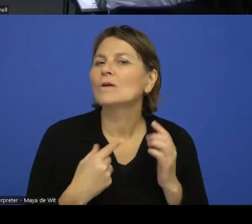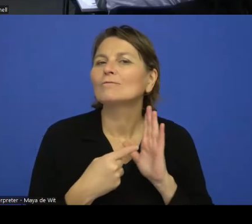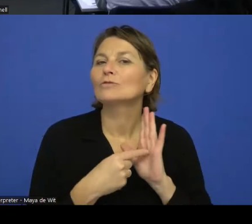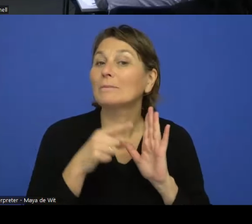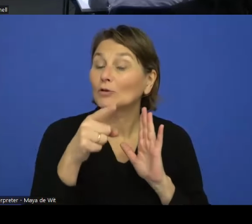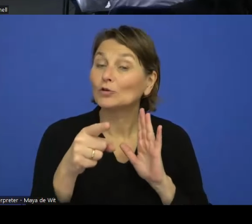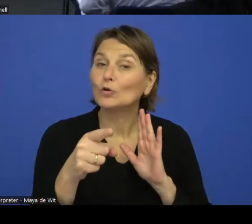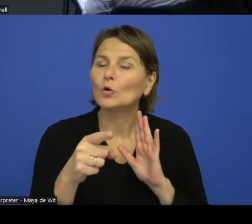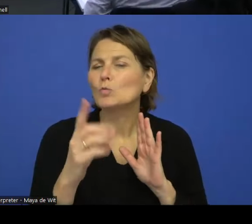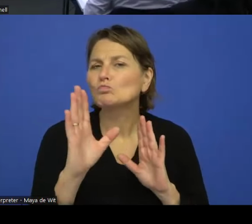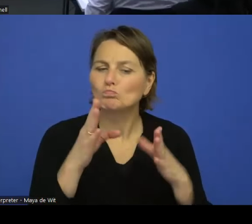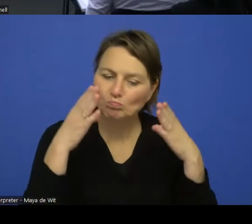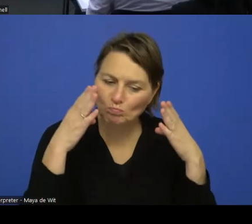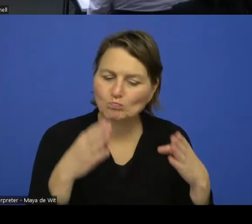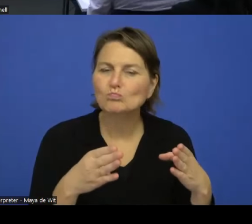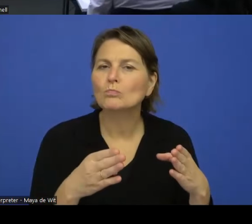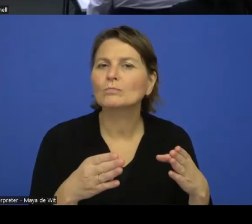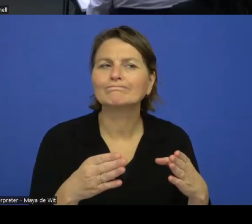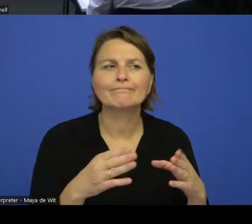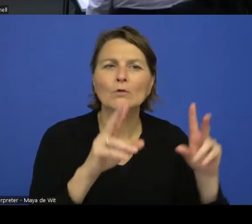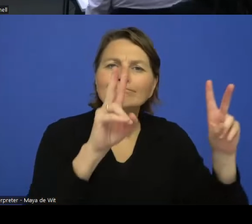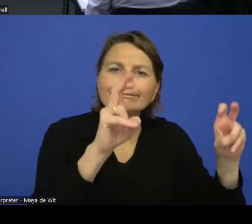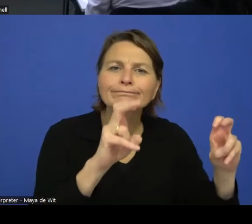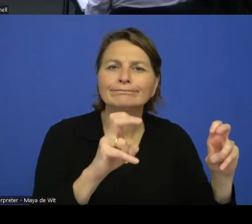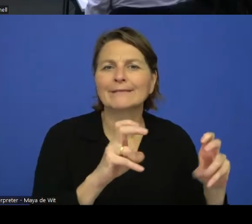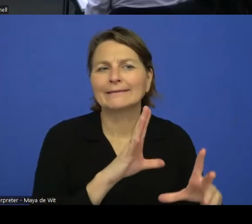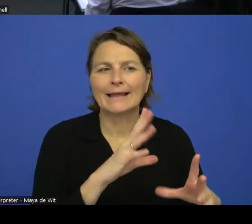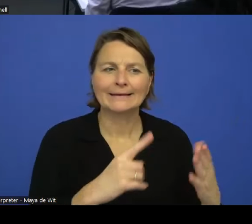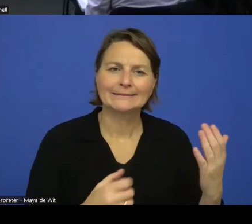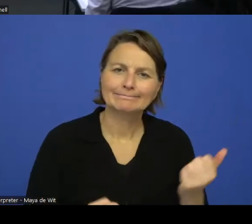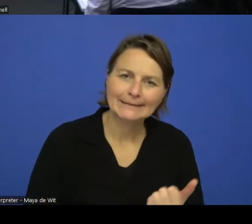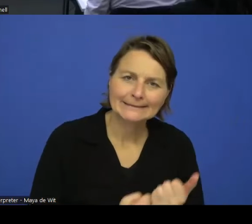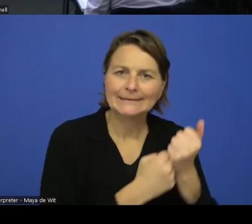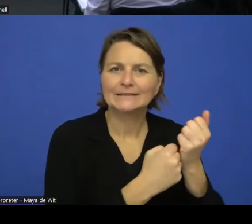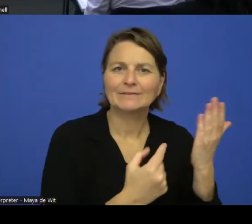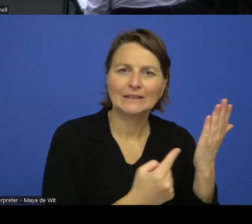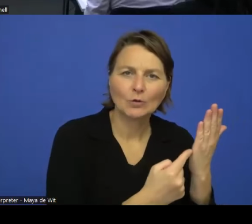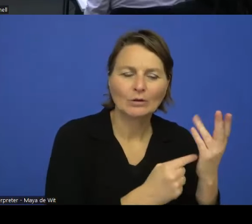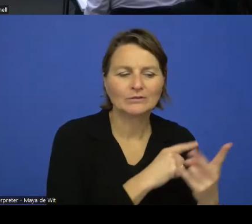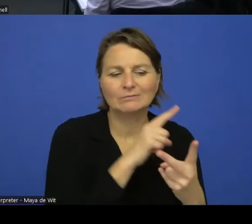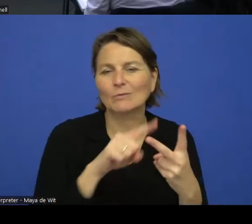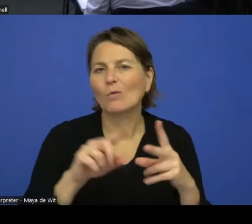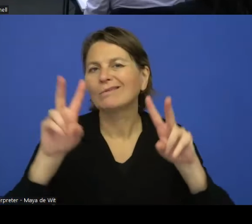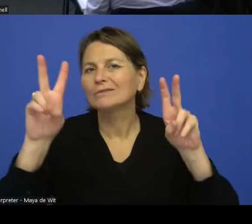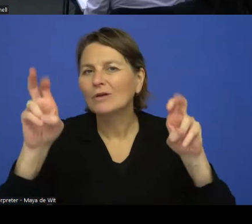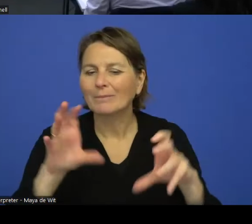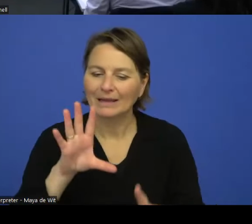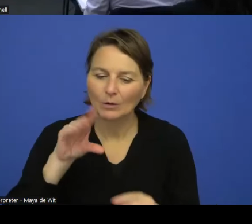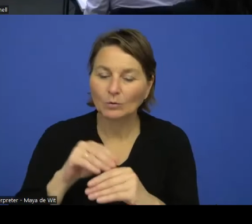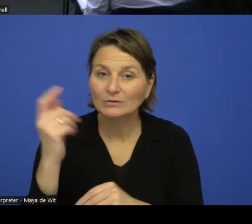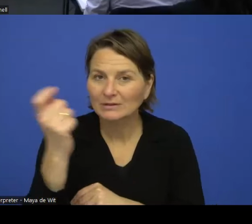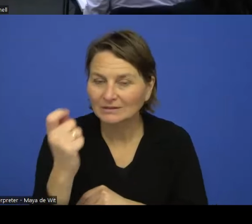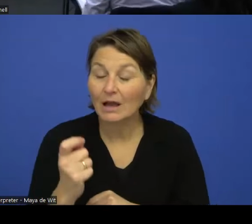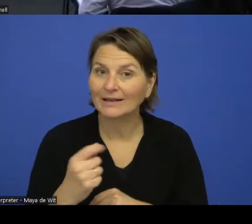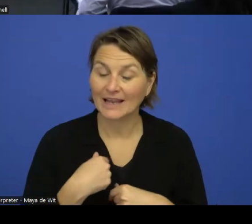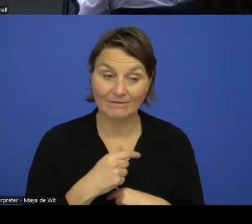on assistive technologies or inclusive design or design that's very directly works with users, it's